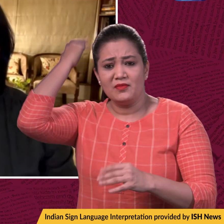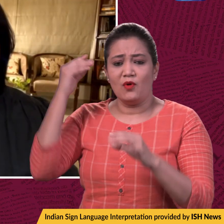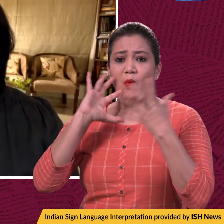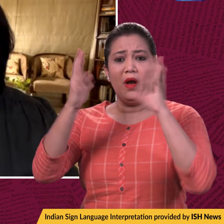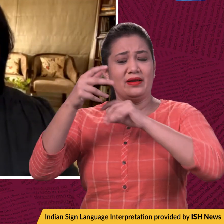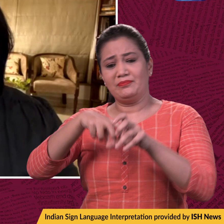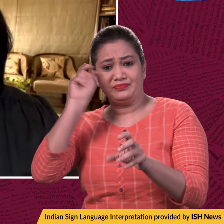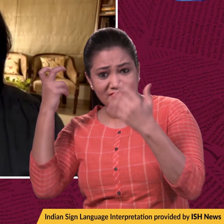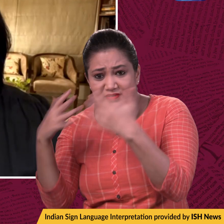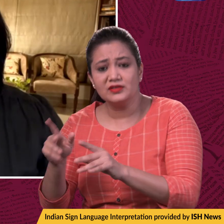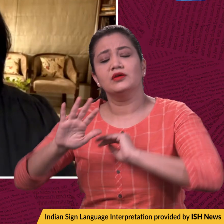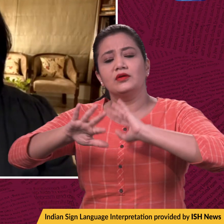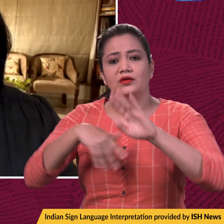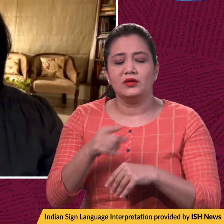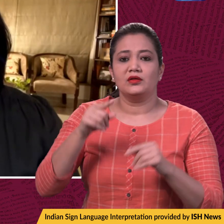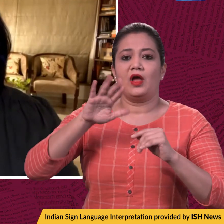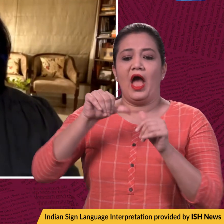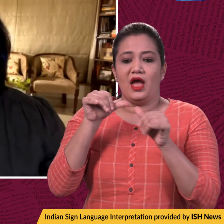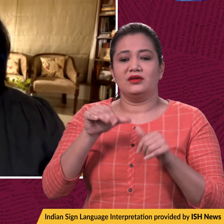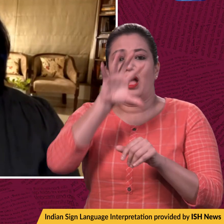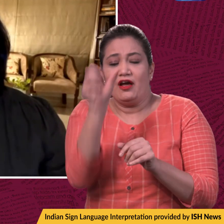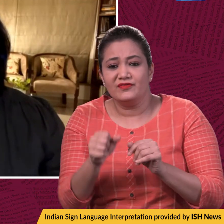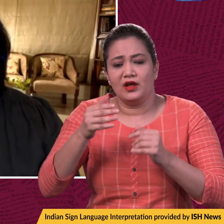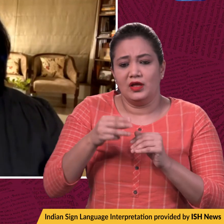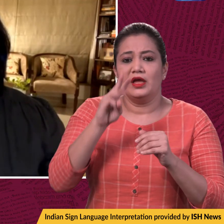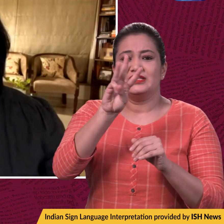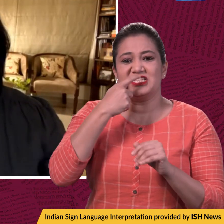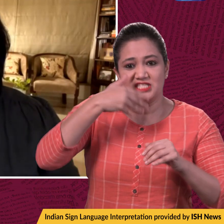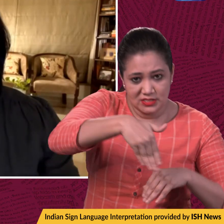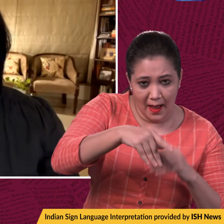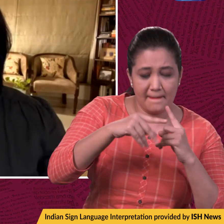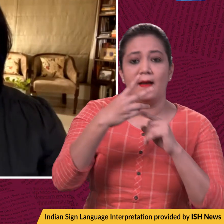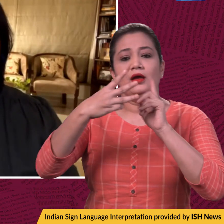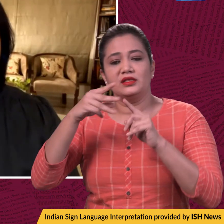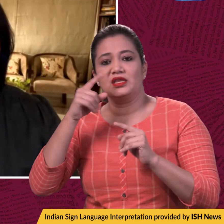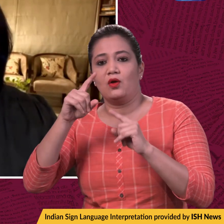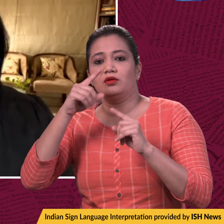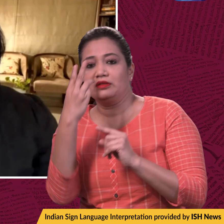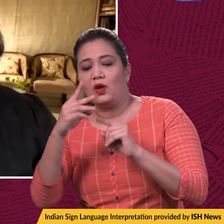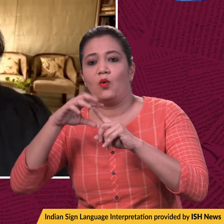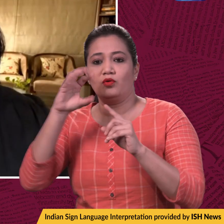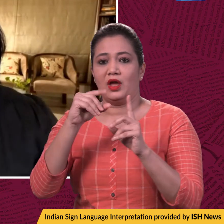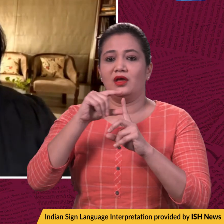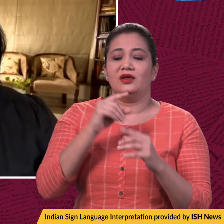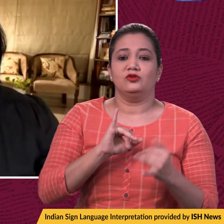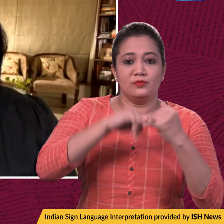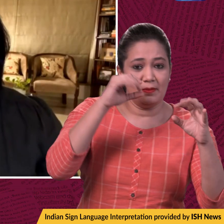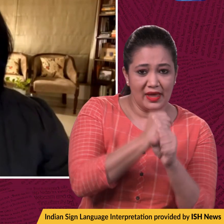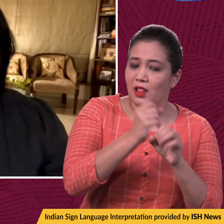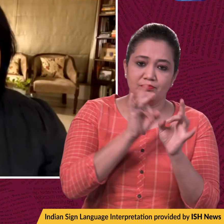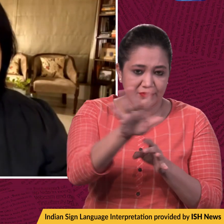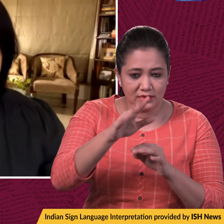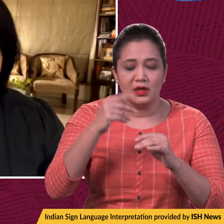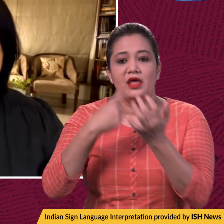the last World Cup. India will be locking horns with South Africa in 3 tests and 3 ODIs coming up. Shubham Gill and Ravindra Jadeja have